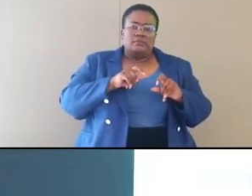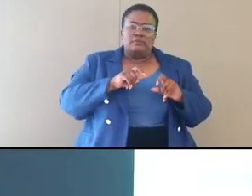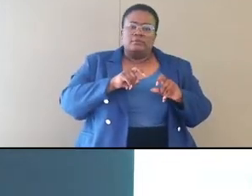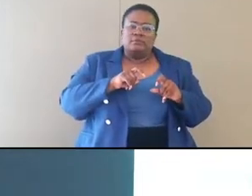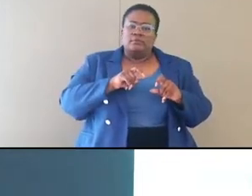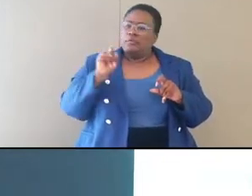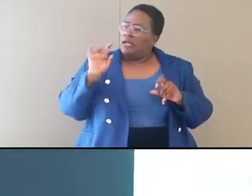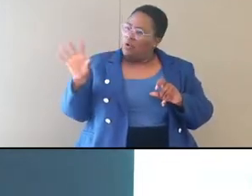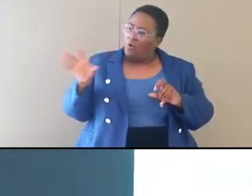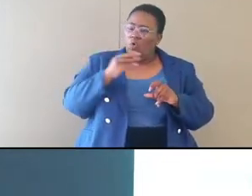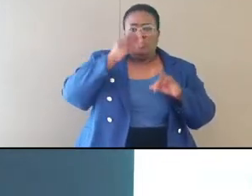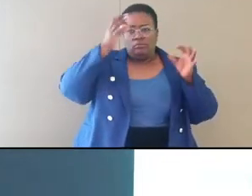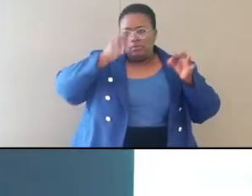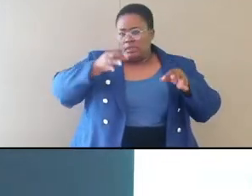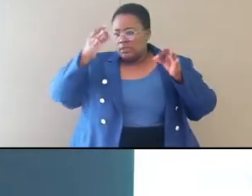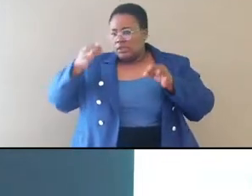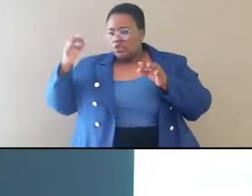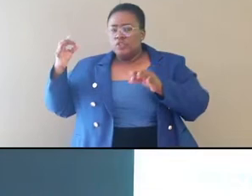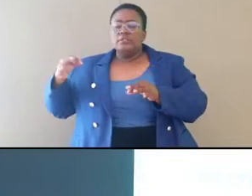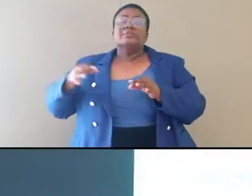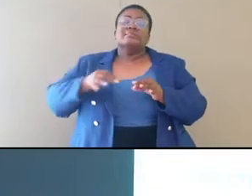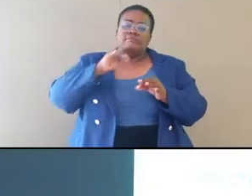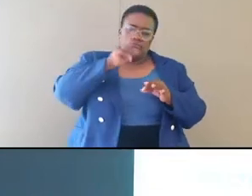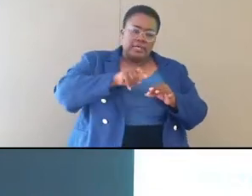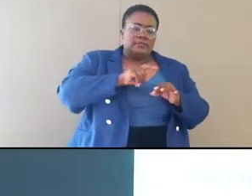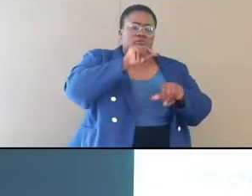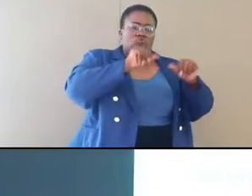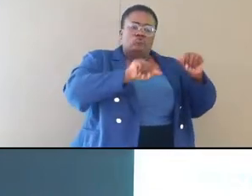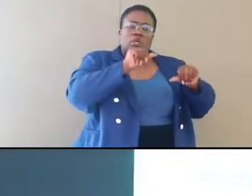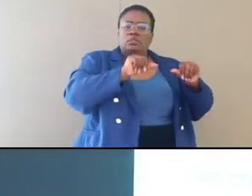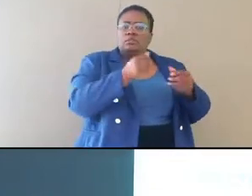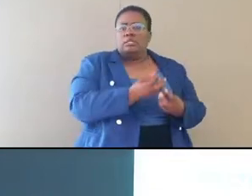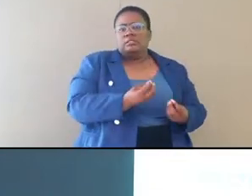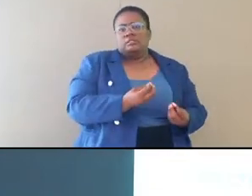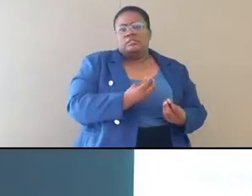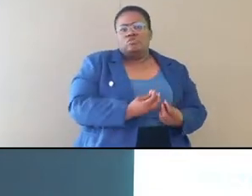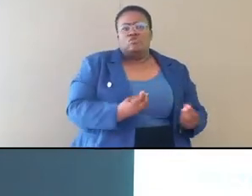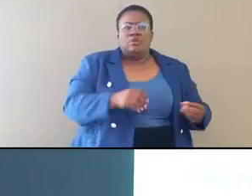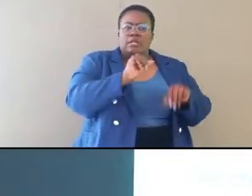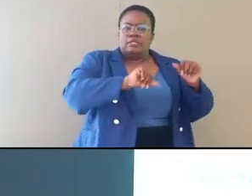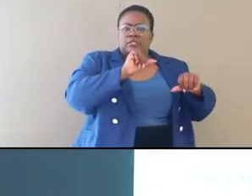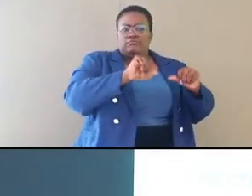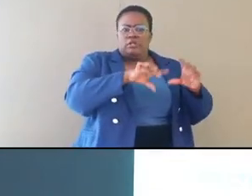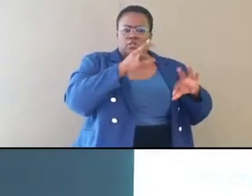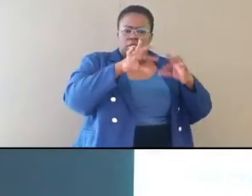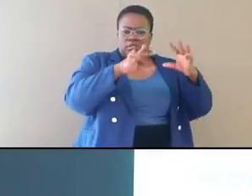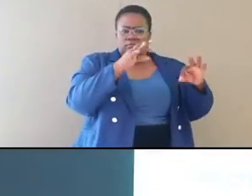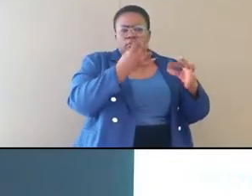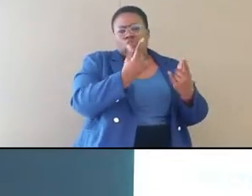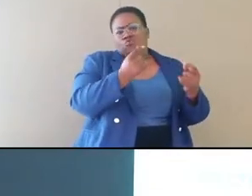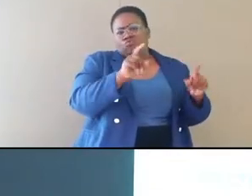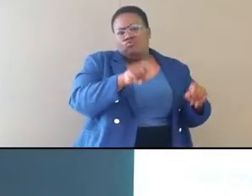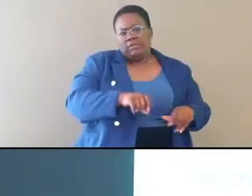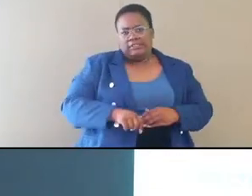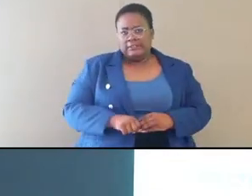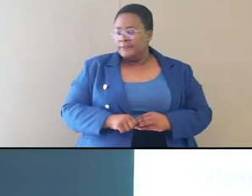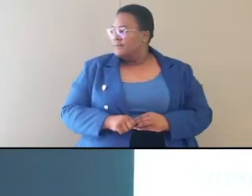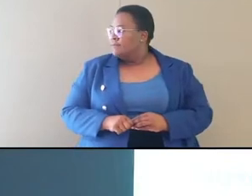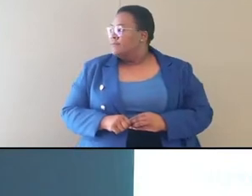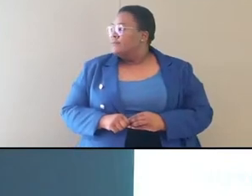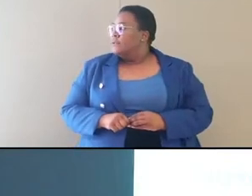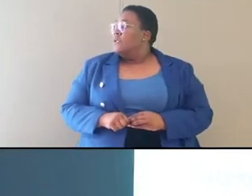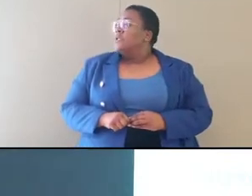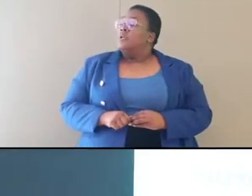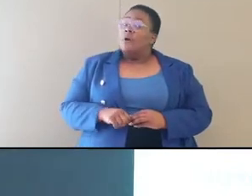decisions, including our macro fiscal policy decisions. Then the important thing about children's right to basic nutrition